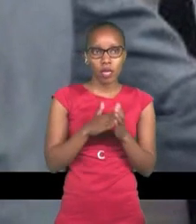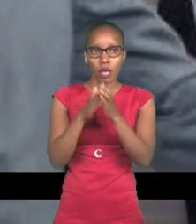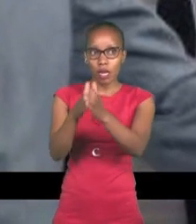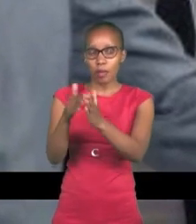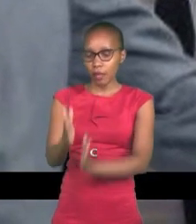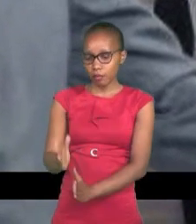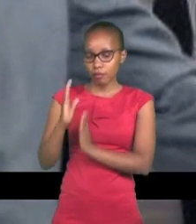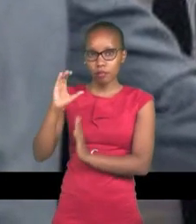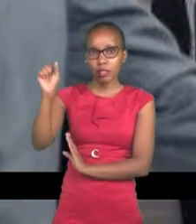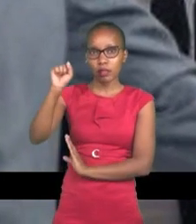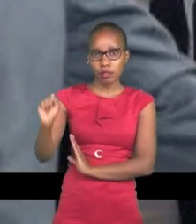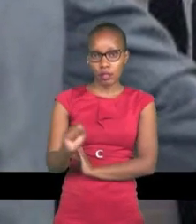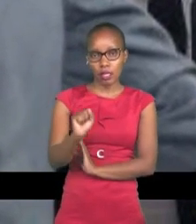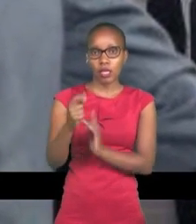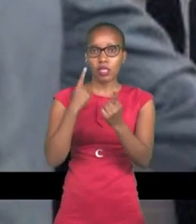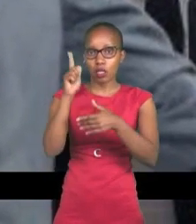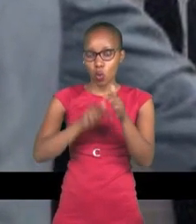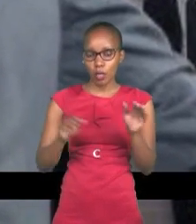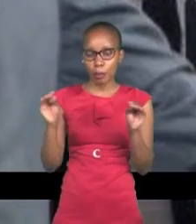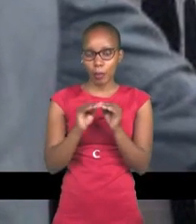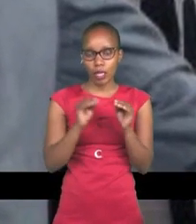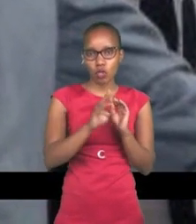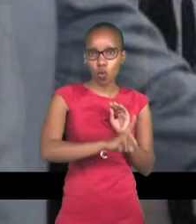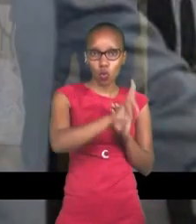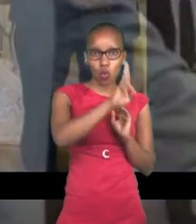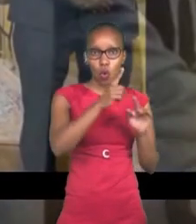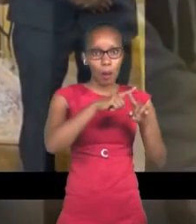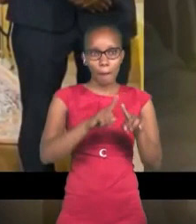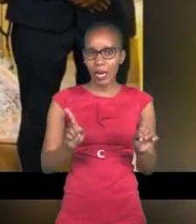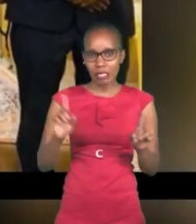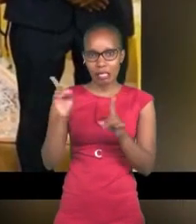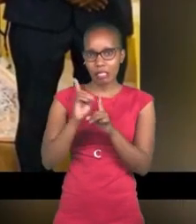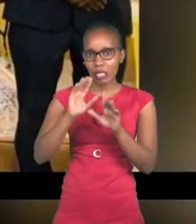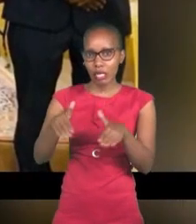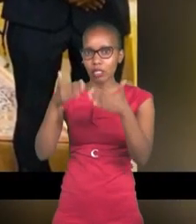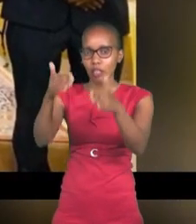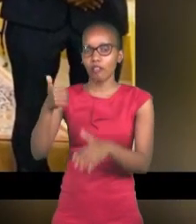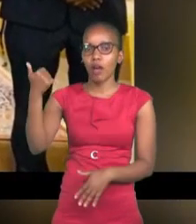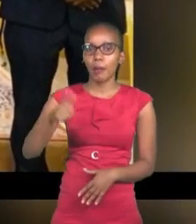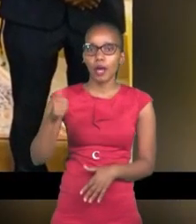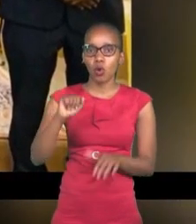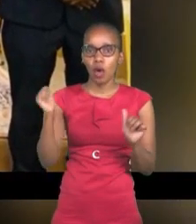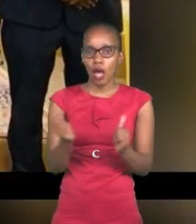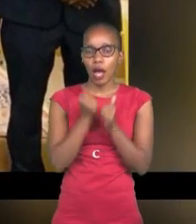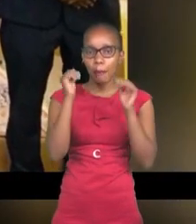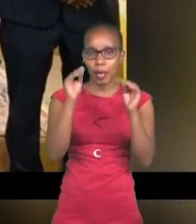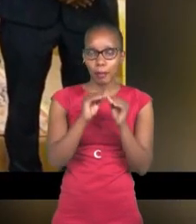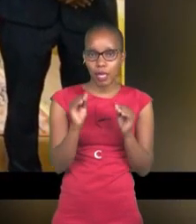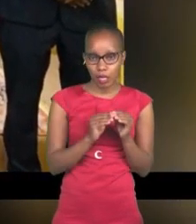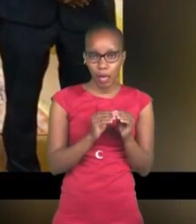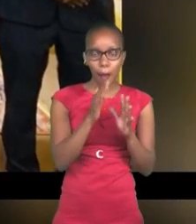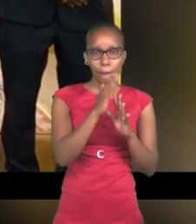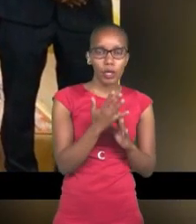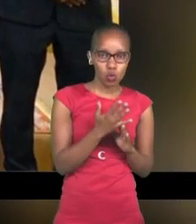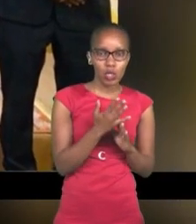Mogadishu, indicated he would meet the Kenyan leader, although the actual date was not announced. This followed a meeting between President Farmajo